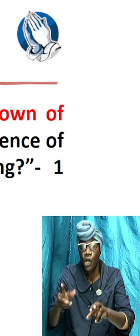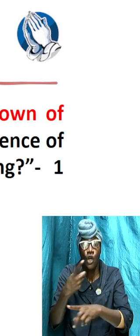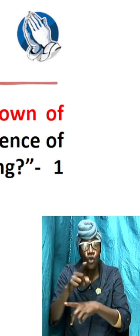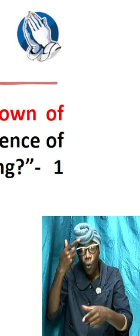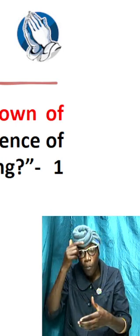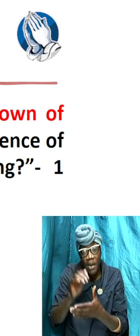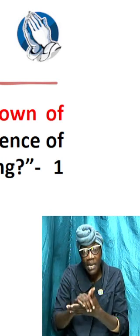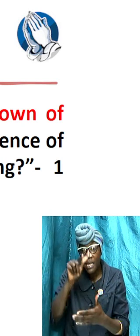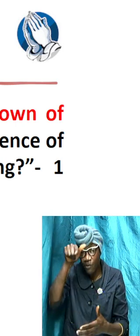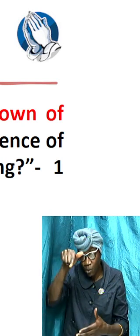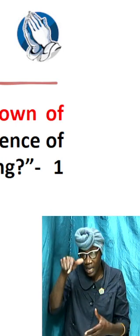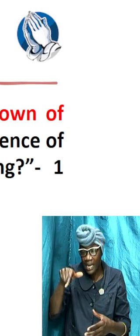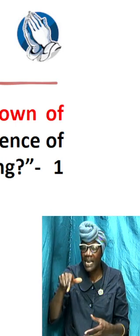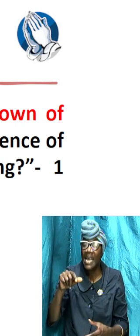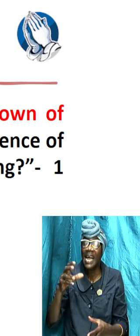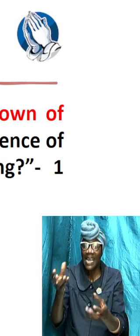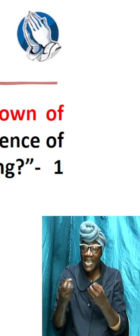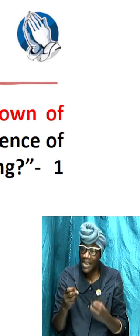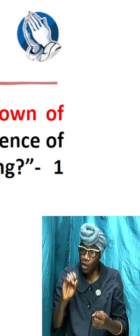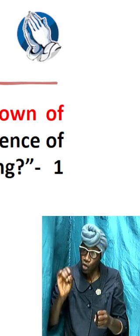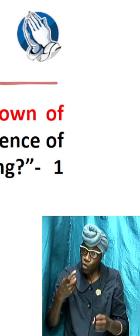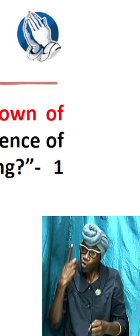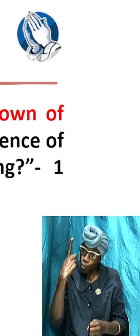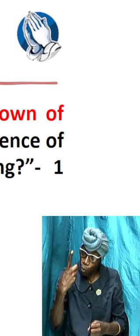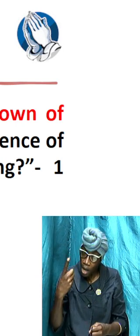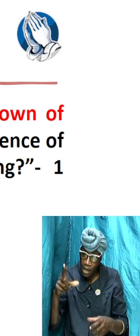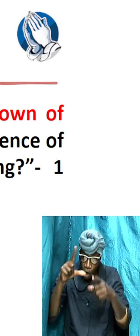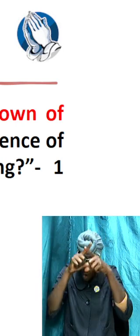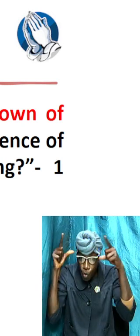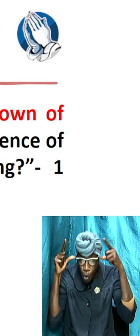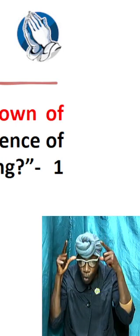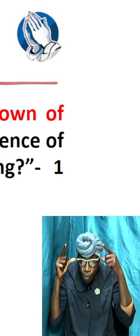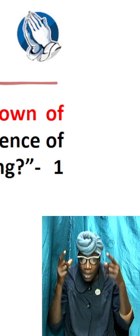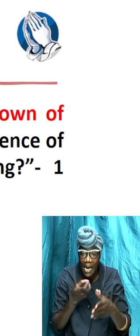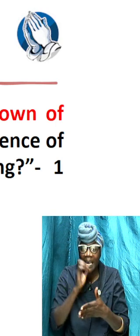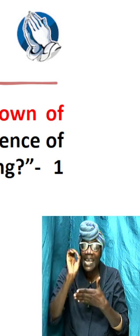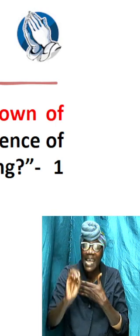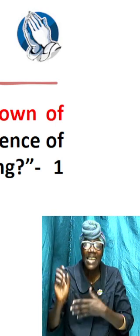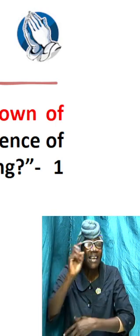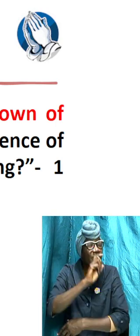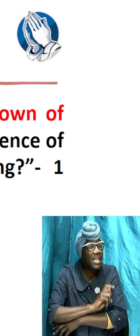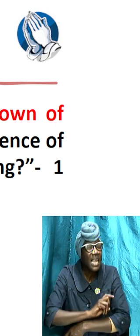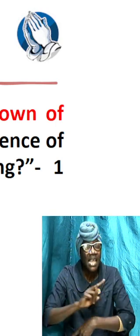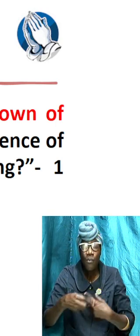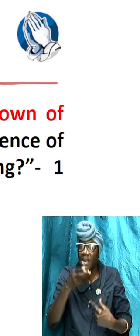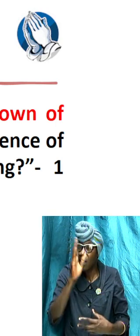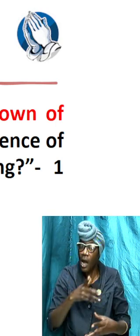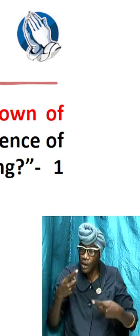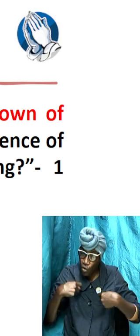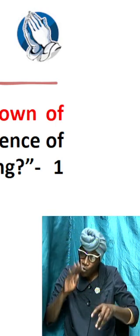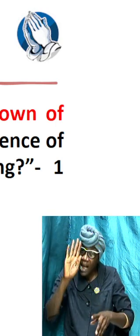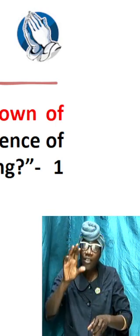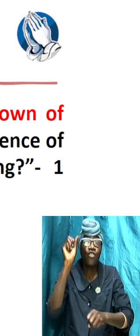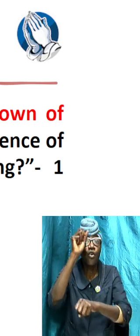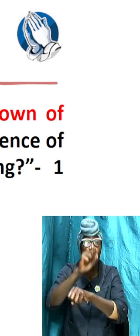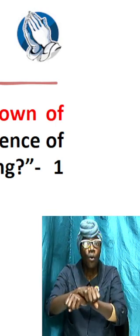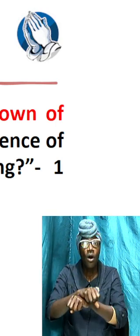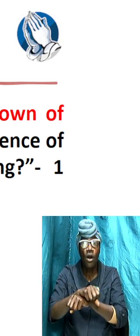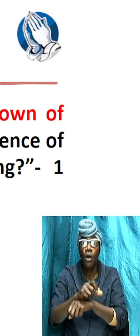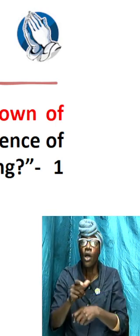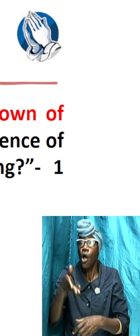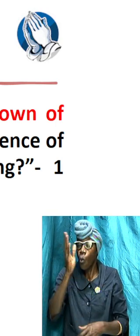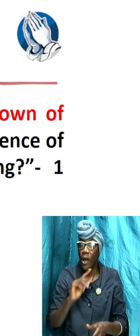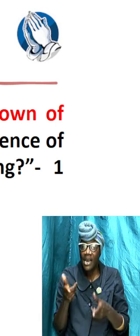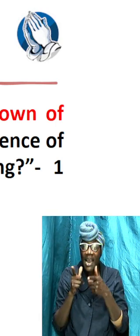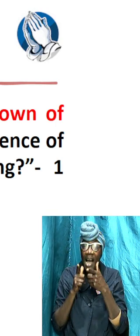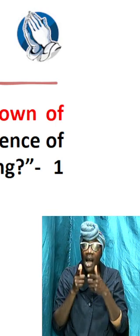alone you can get. But at the end of the day, ensure that when God tries your work, when God look at your motive, when